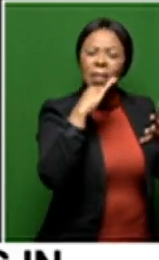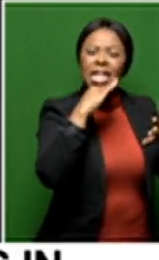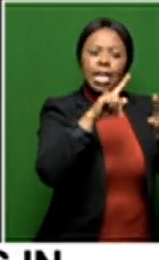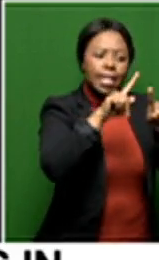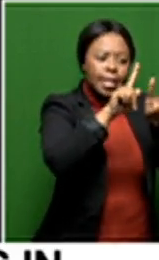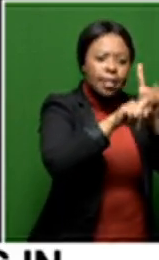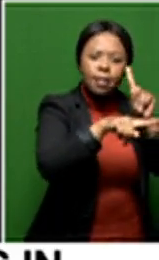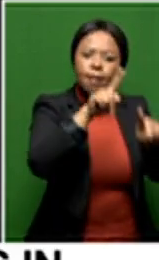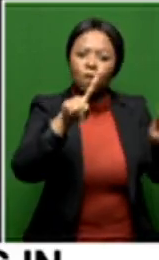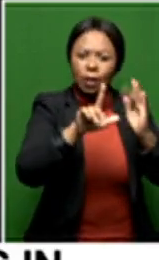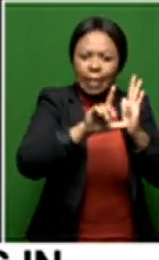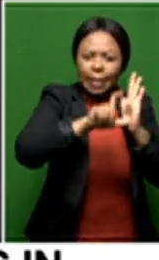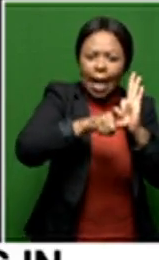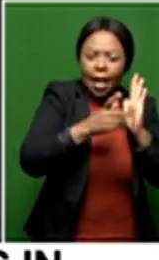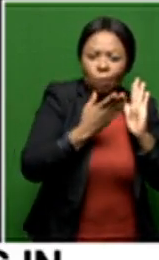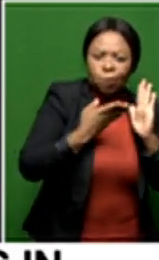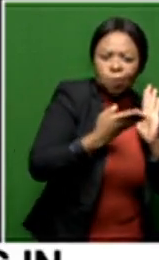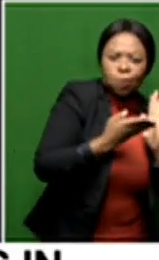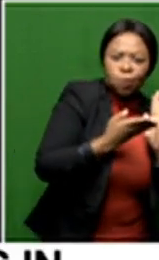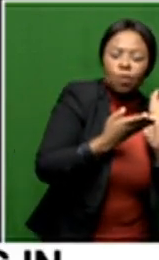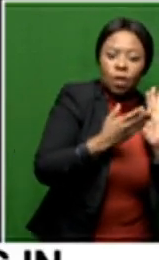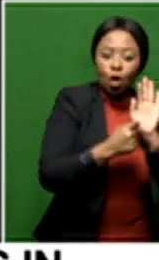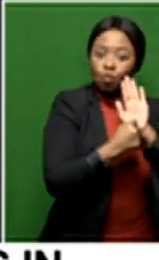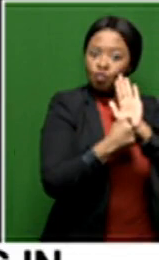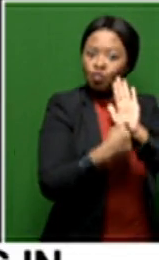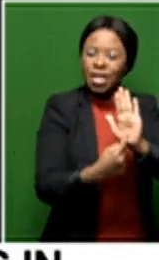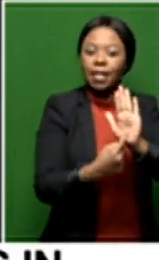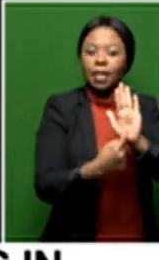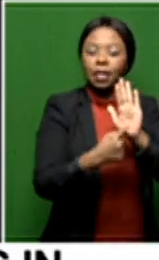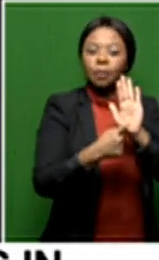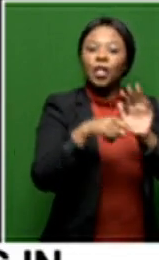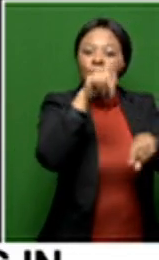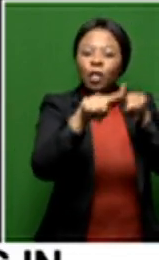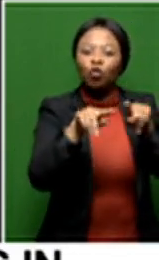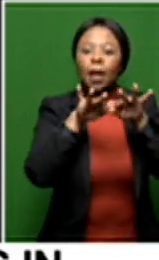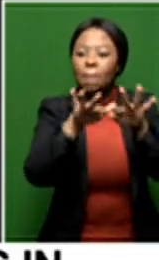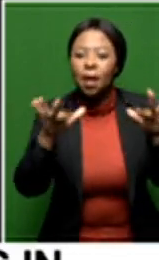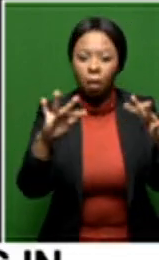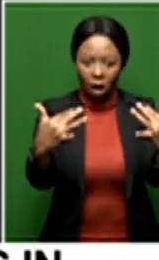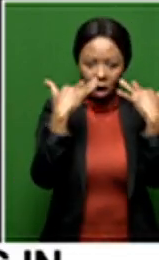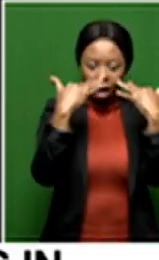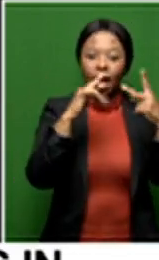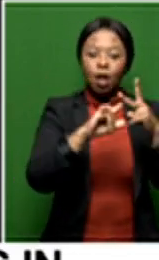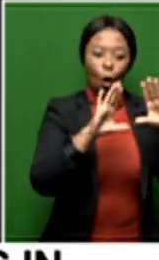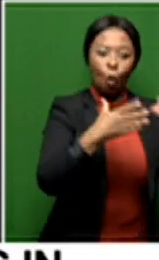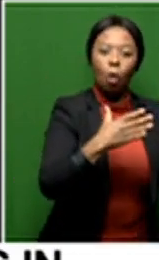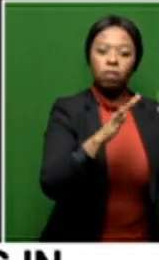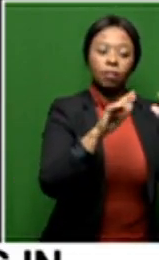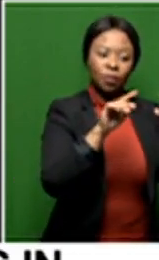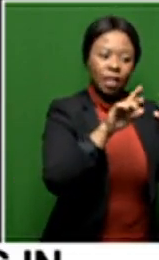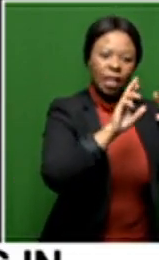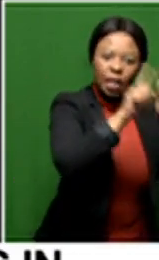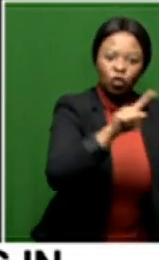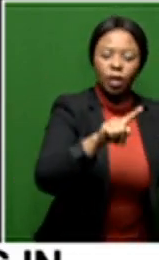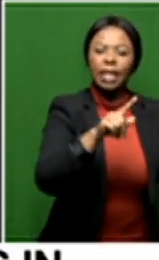different styles and it is presented to a different audience and a different group. So there's some people who are going to like hip-hop. There's some people